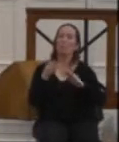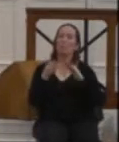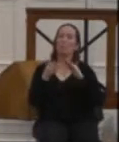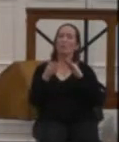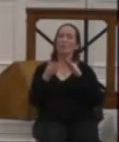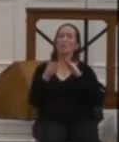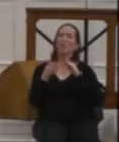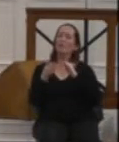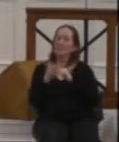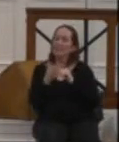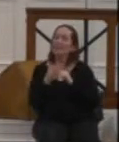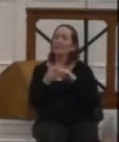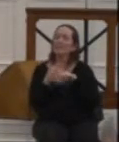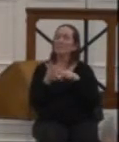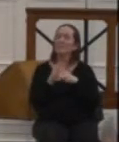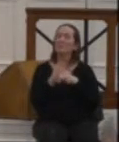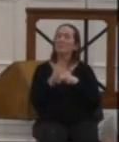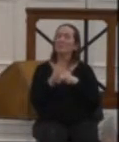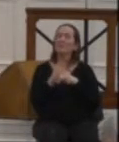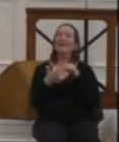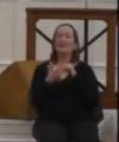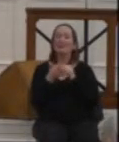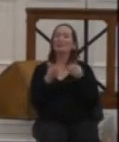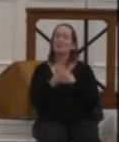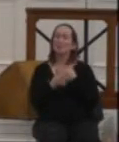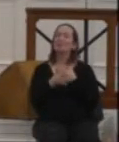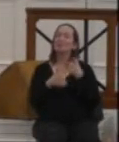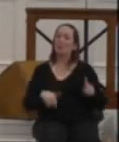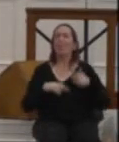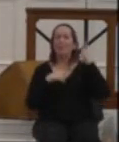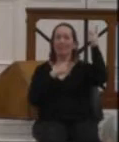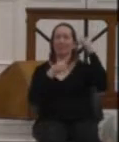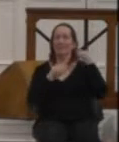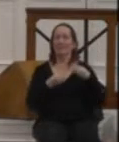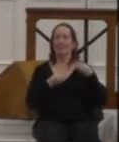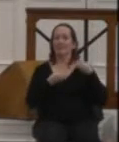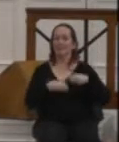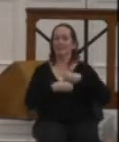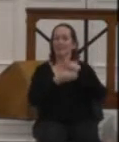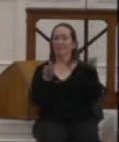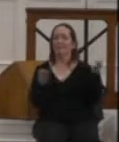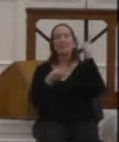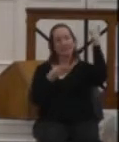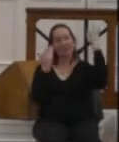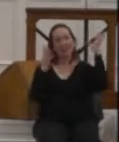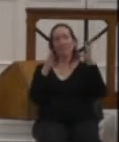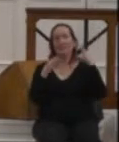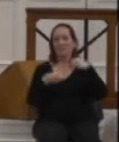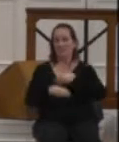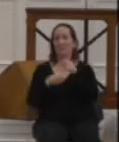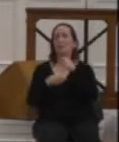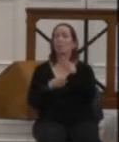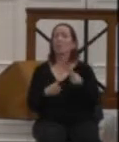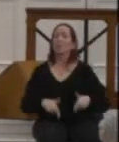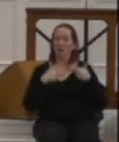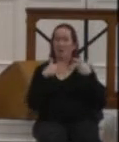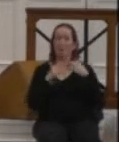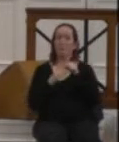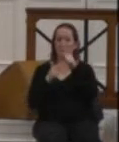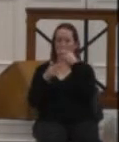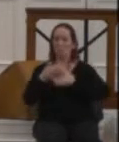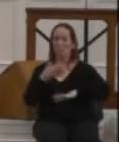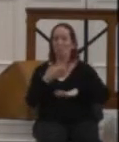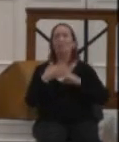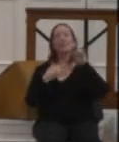new life that Jesus gives. So God has given you life at conception. God